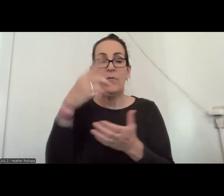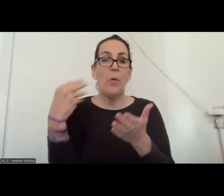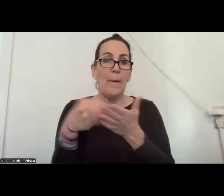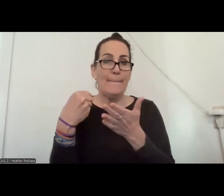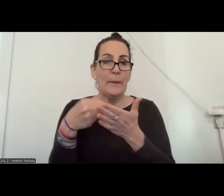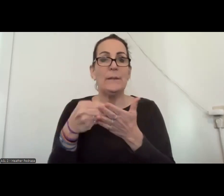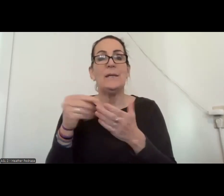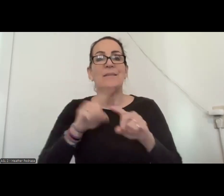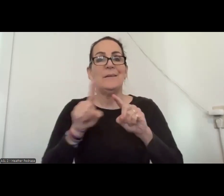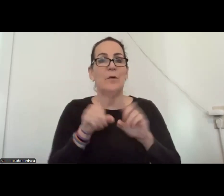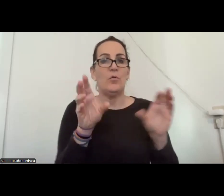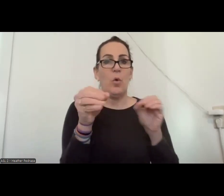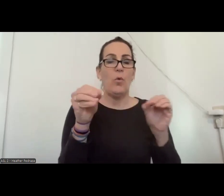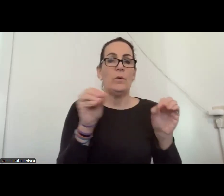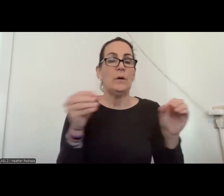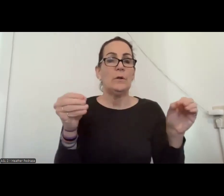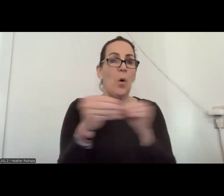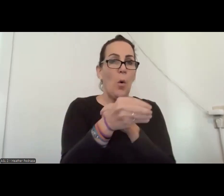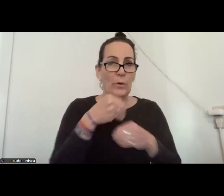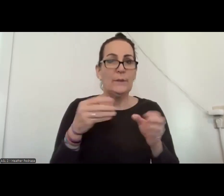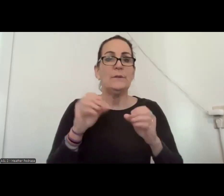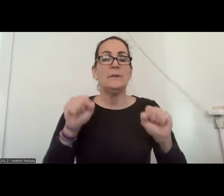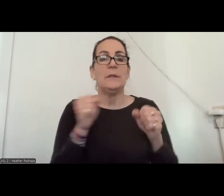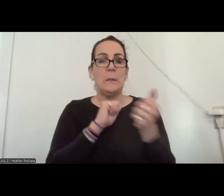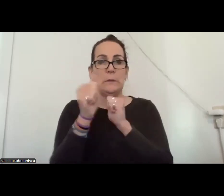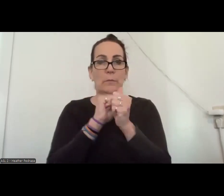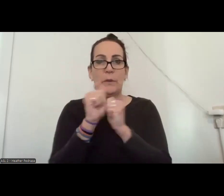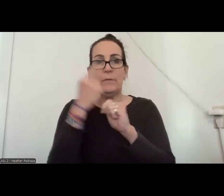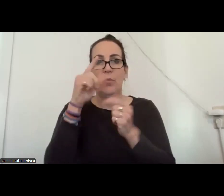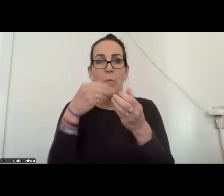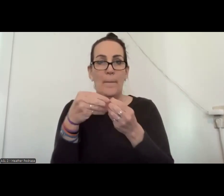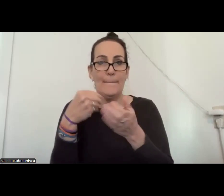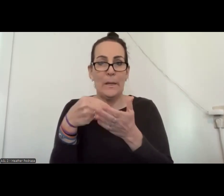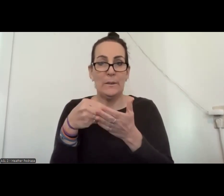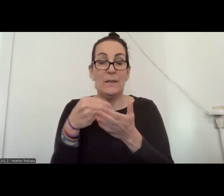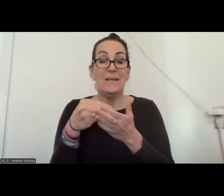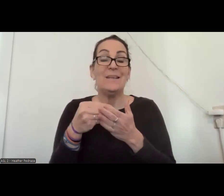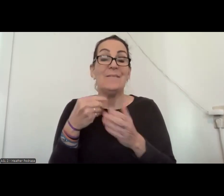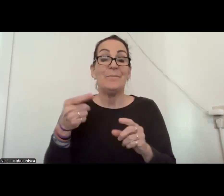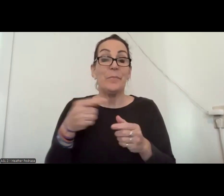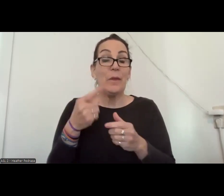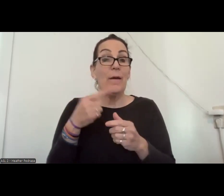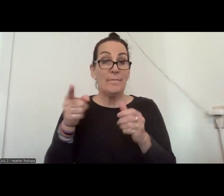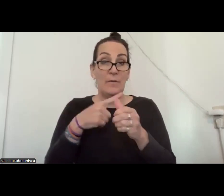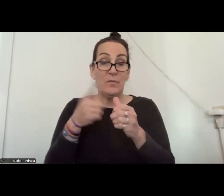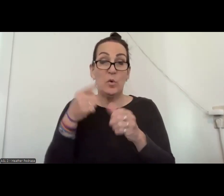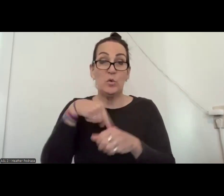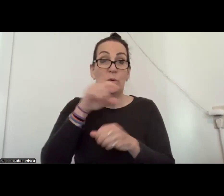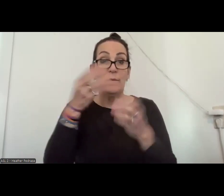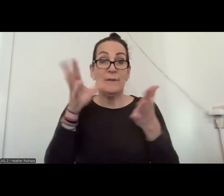there. Additionally, we were approved as a state by the federal government for our Rural Health